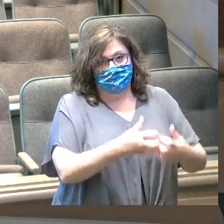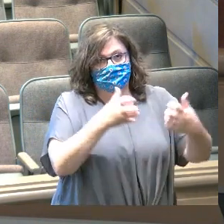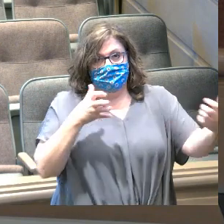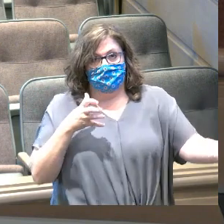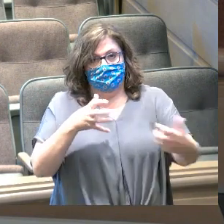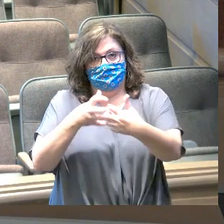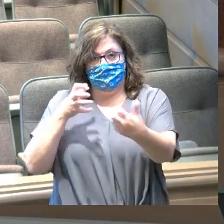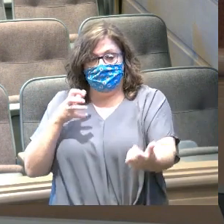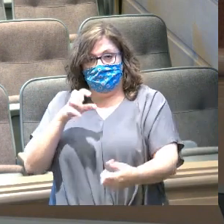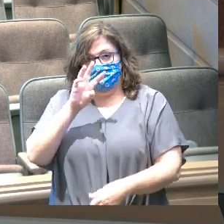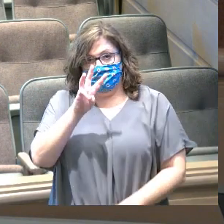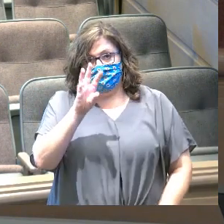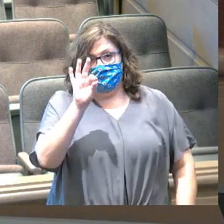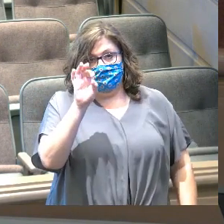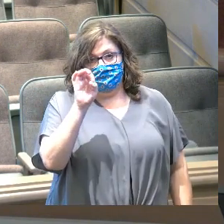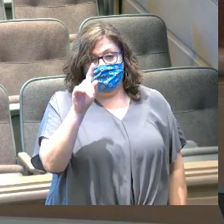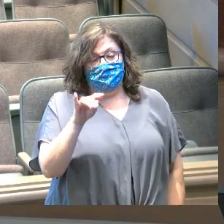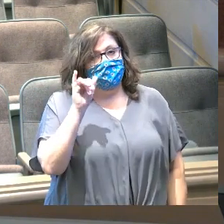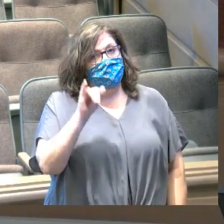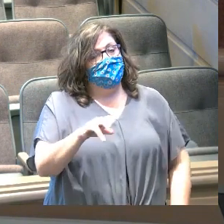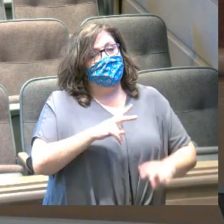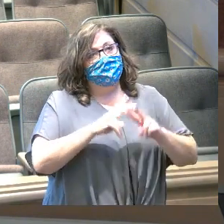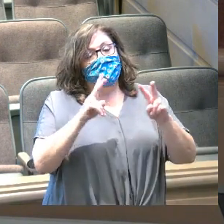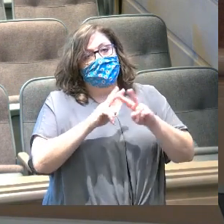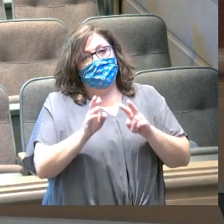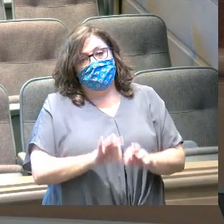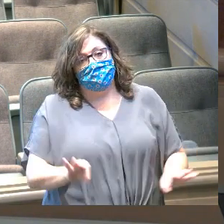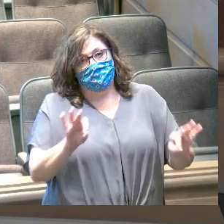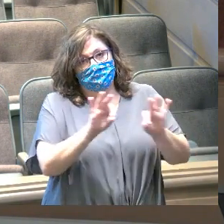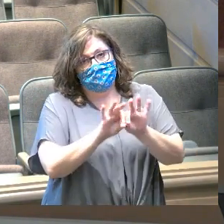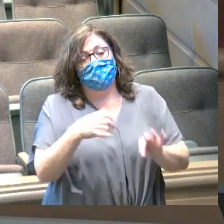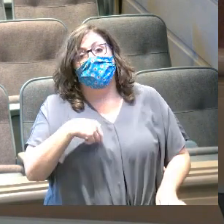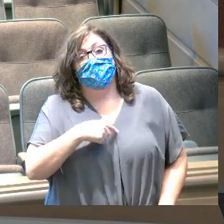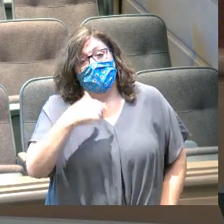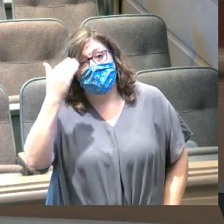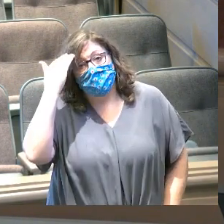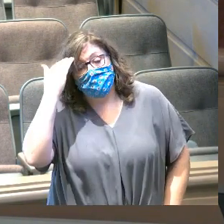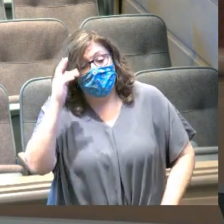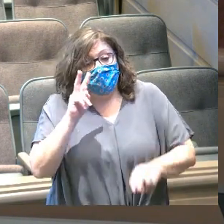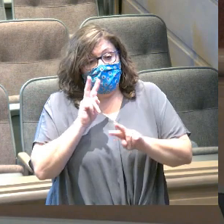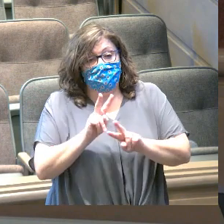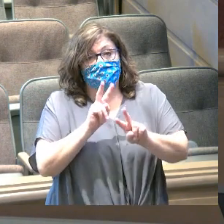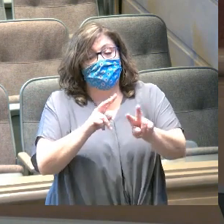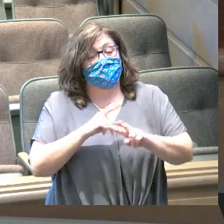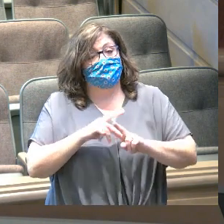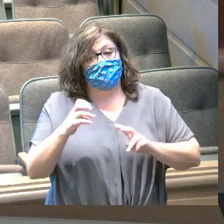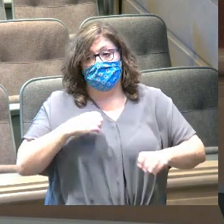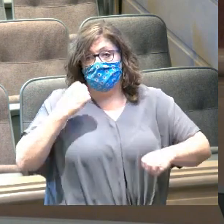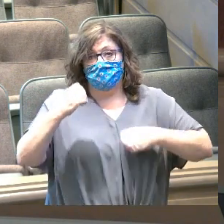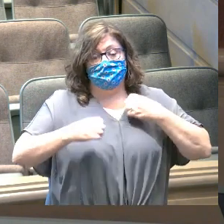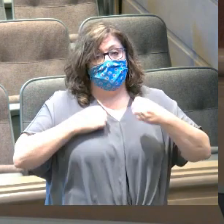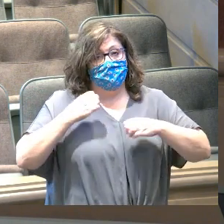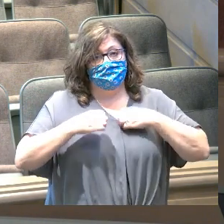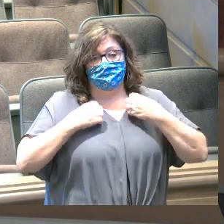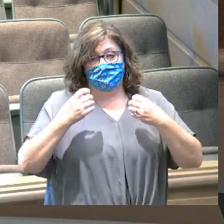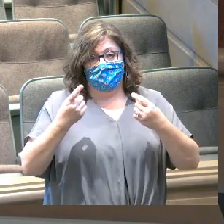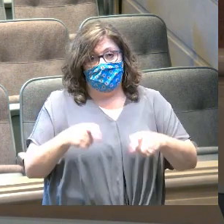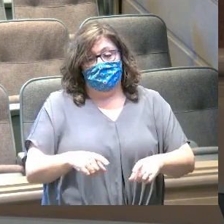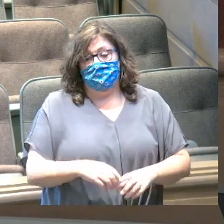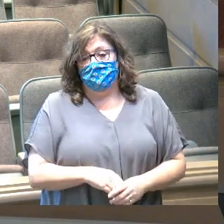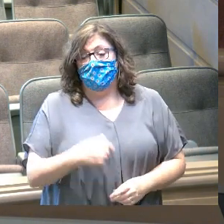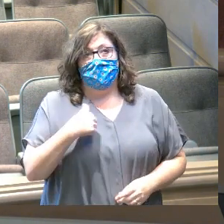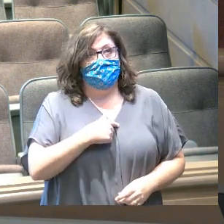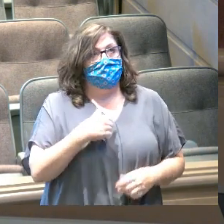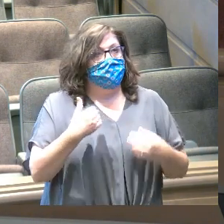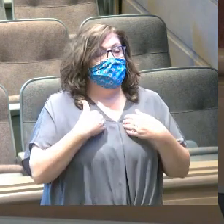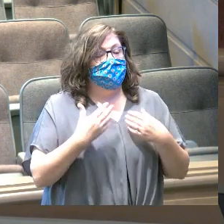That's incredibly important. And we know that funerals are emotional events. And we've had, God bless, far too many funerals